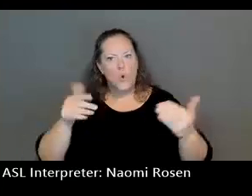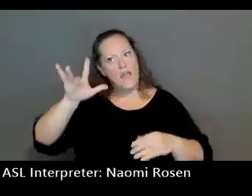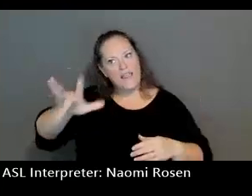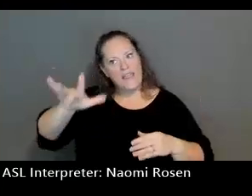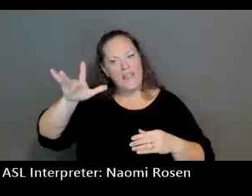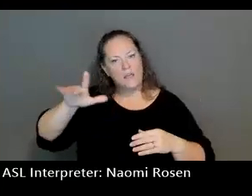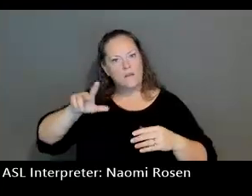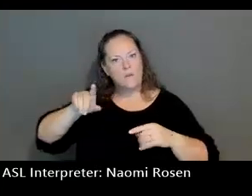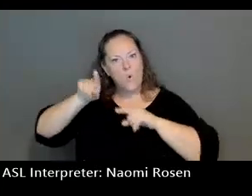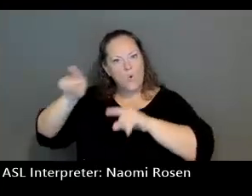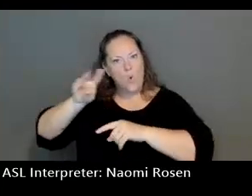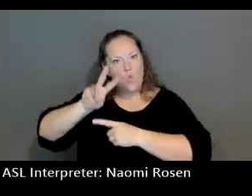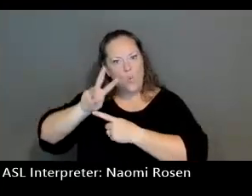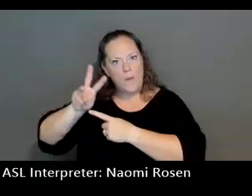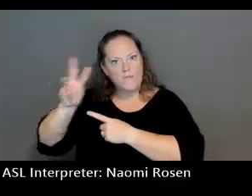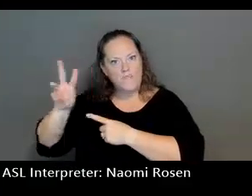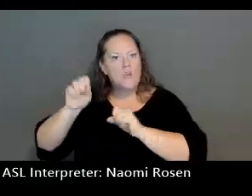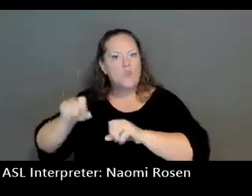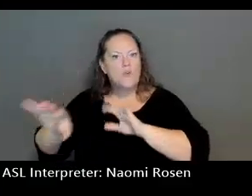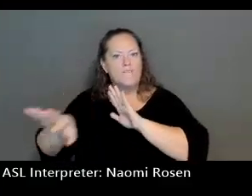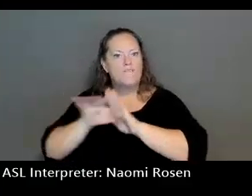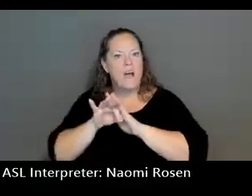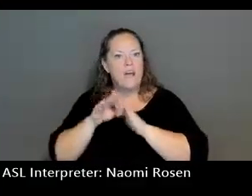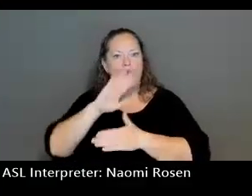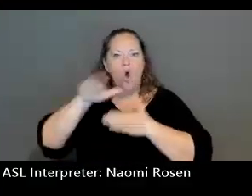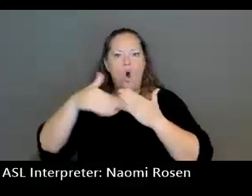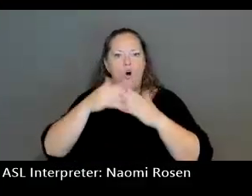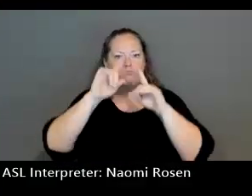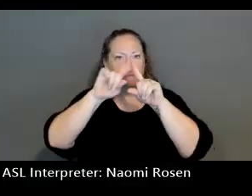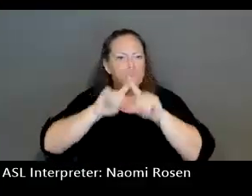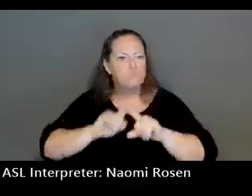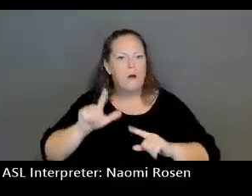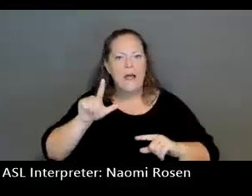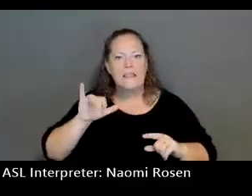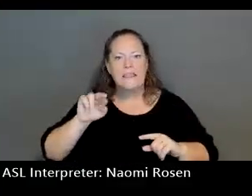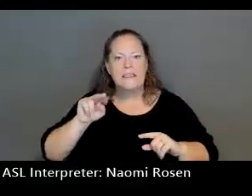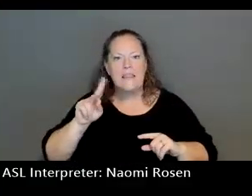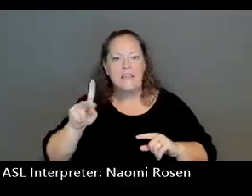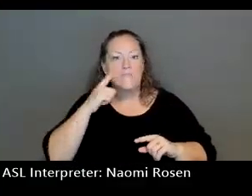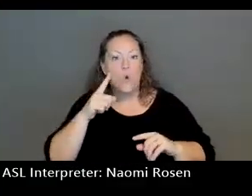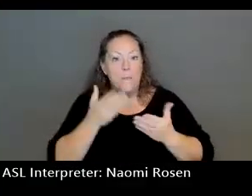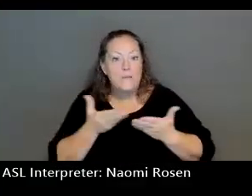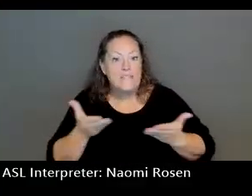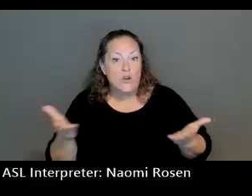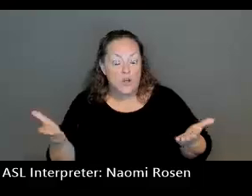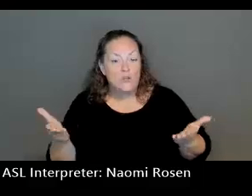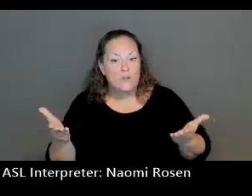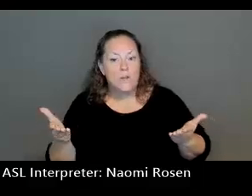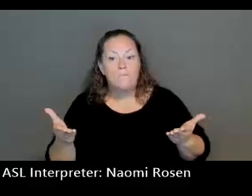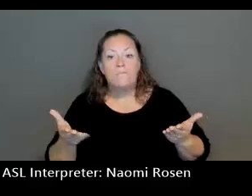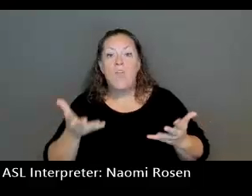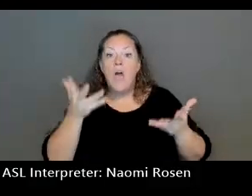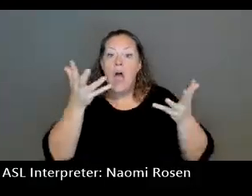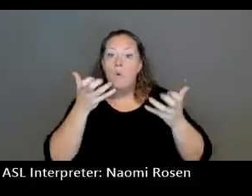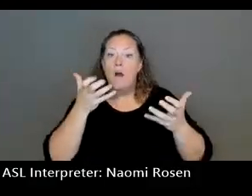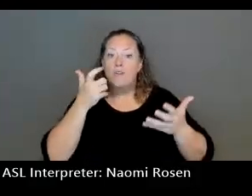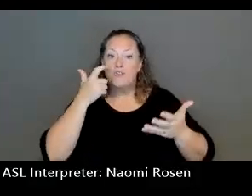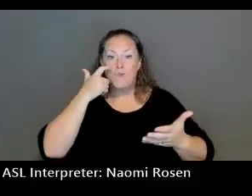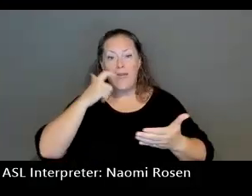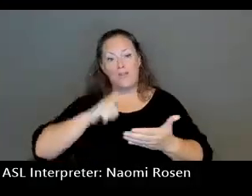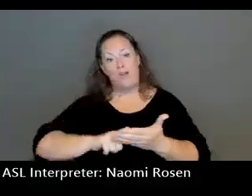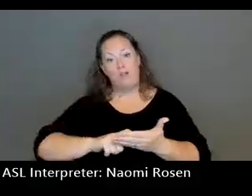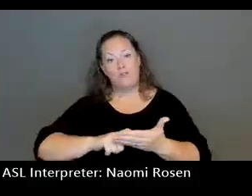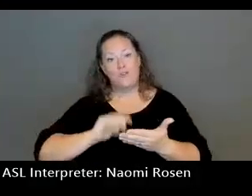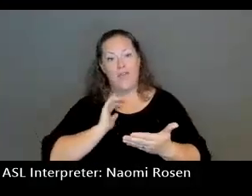There you can find all the links to the materials. And I do want to acknowledge